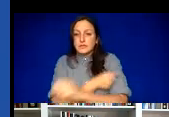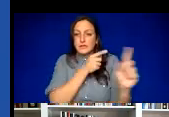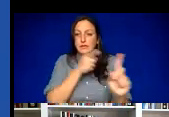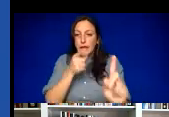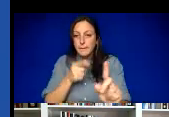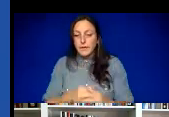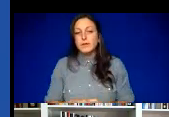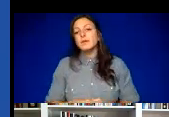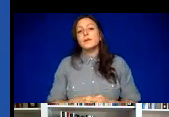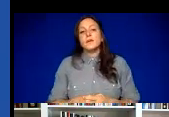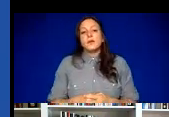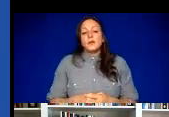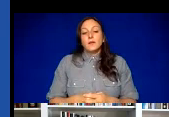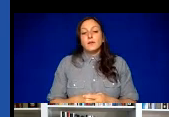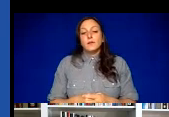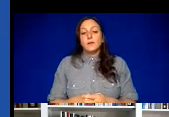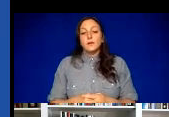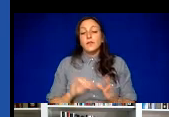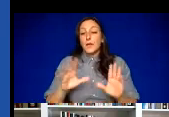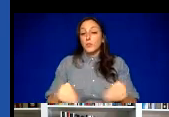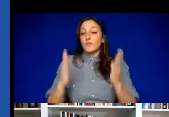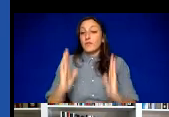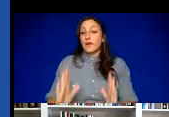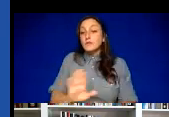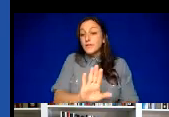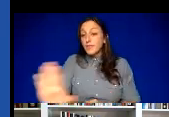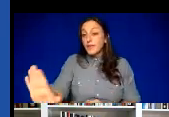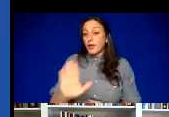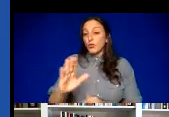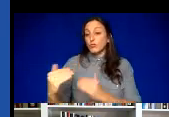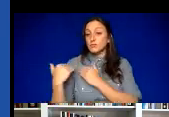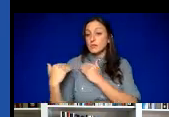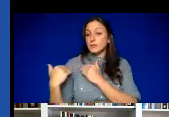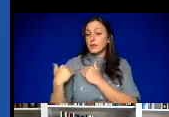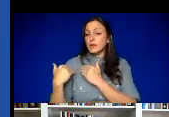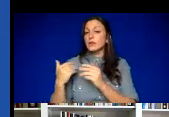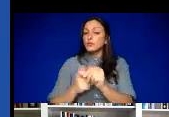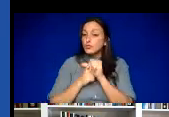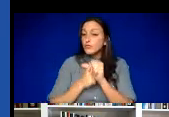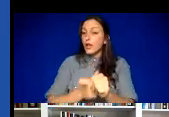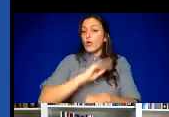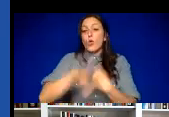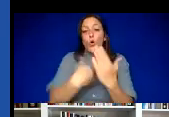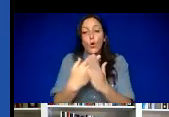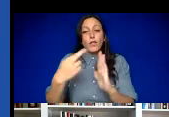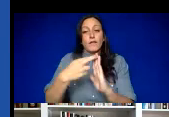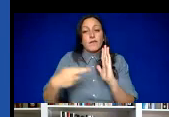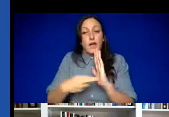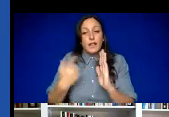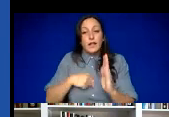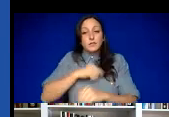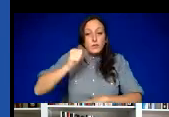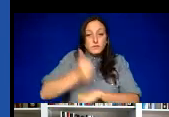is in the responsibility of the provider to adhere to all of the guidelines that are set